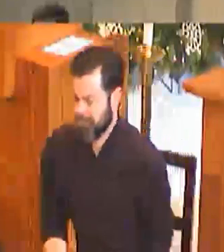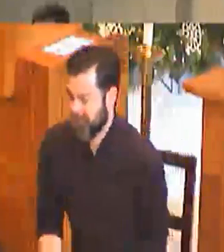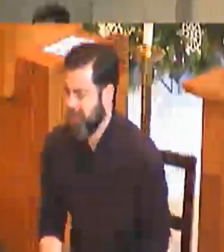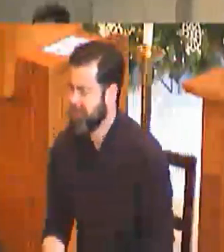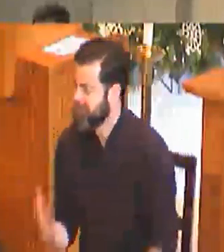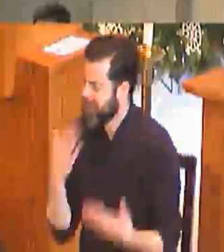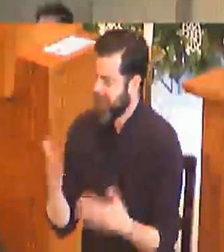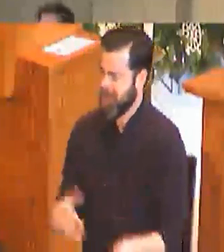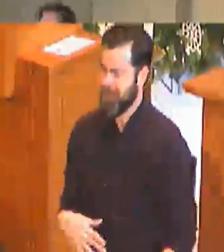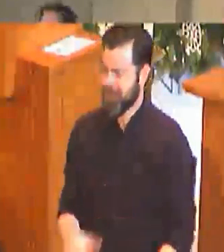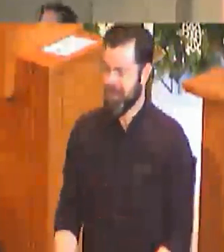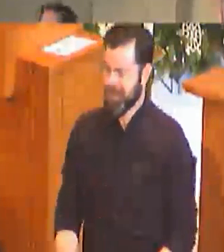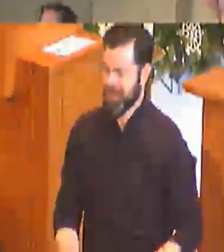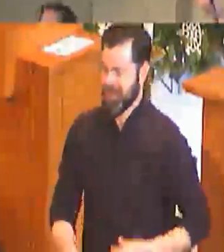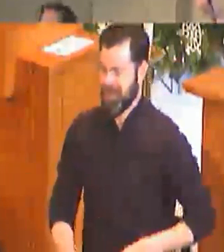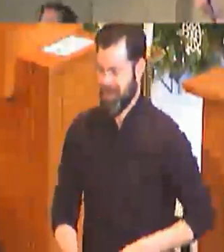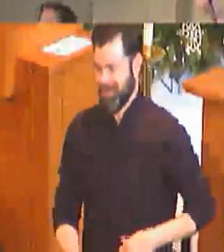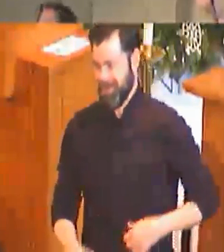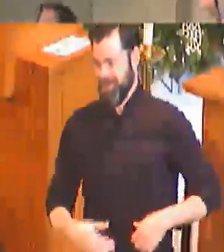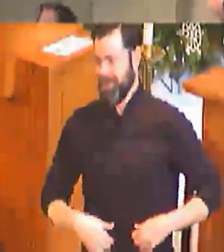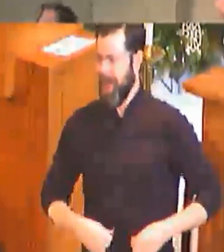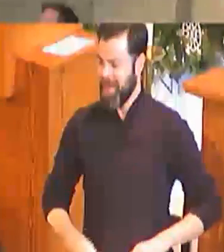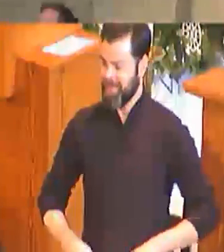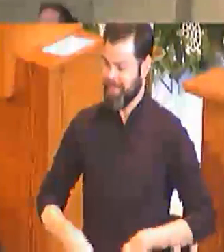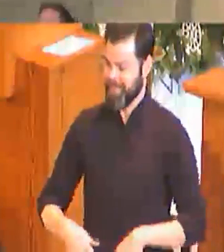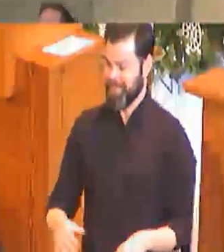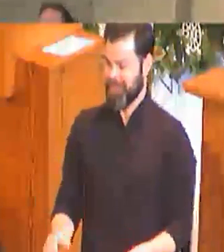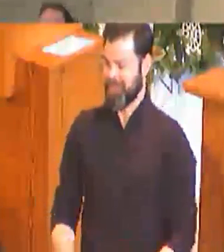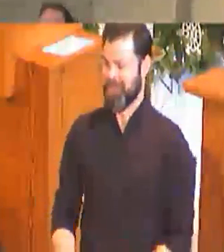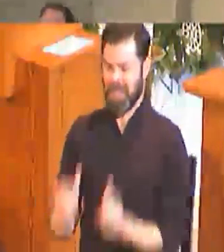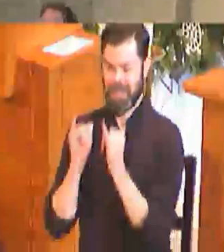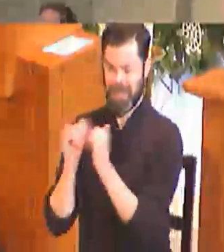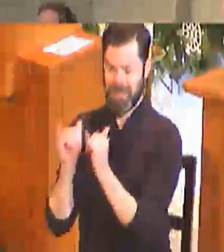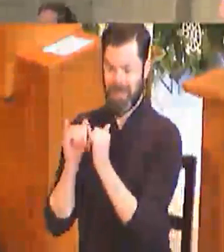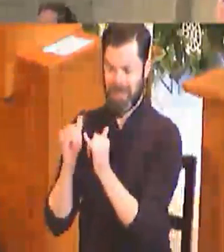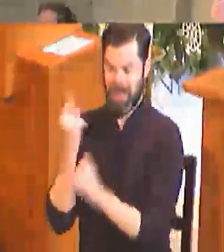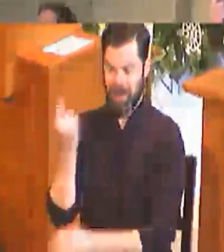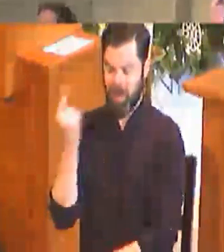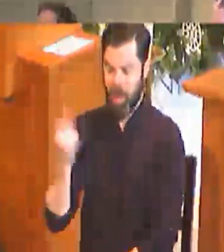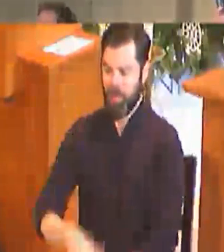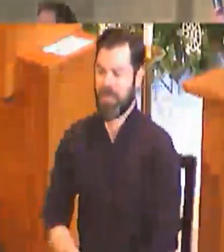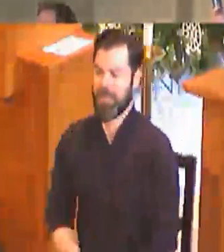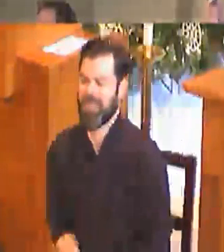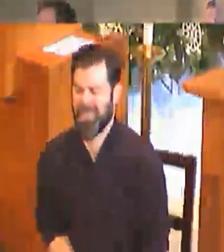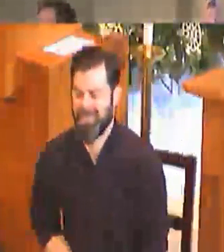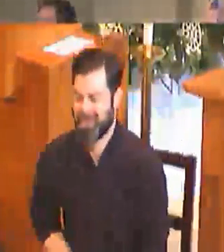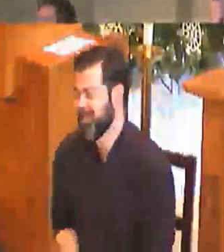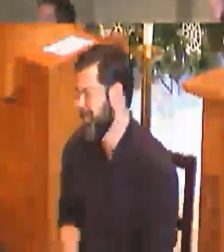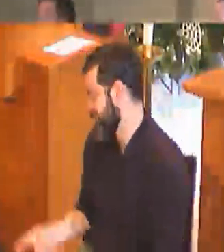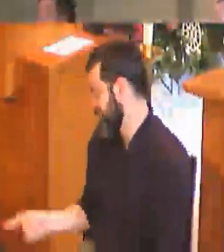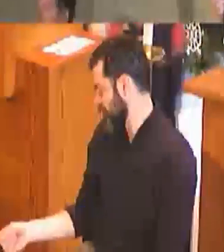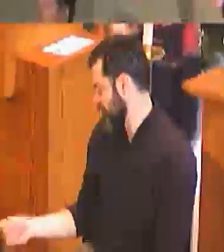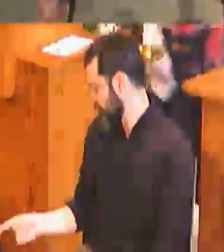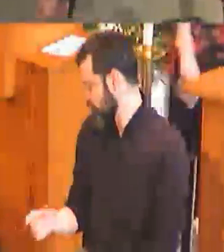you to stand as we join together in singing, God is my source.